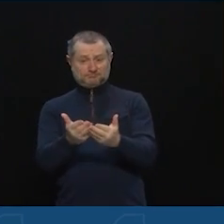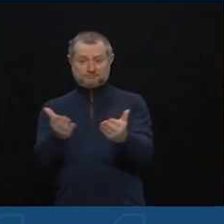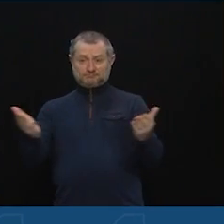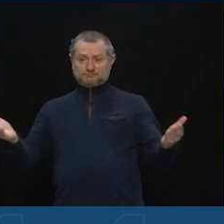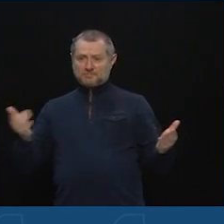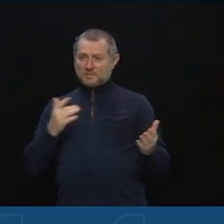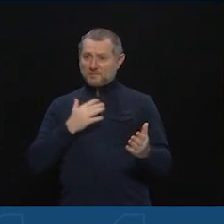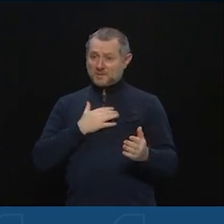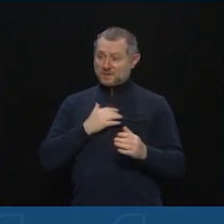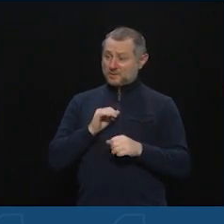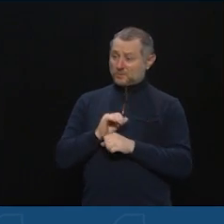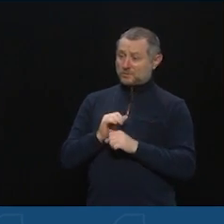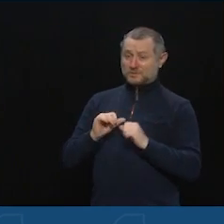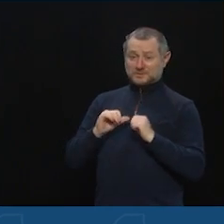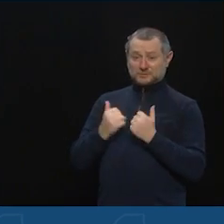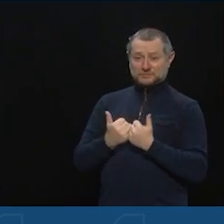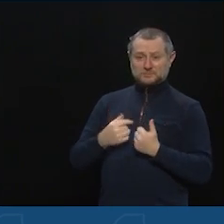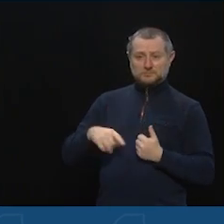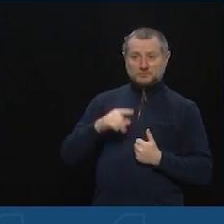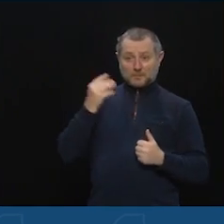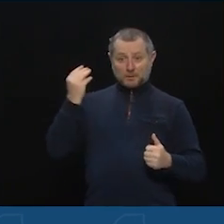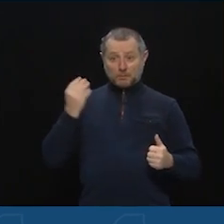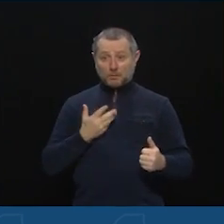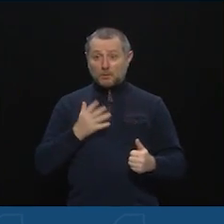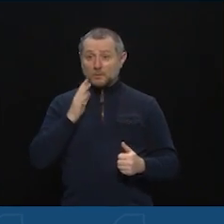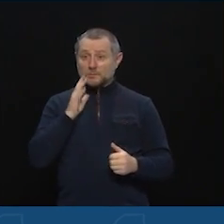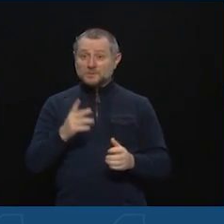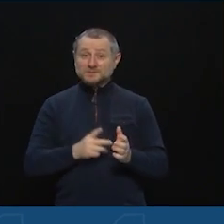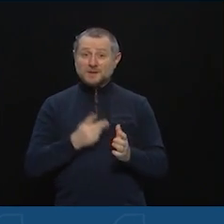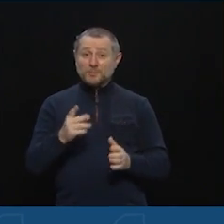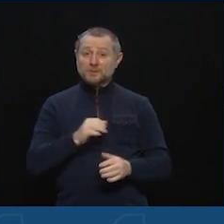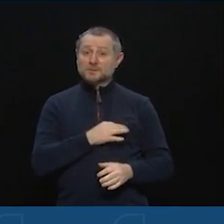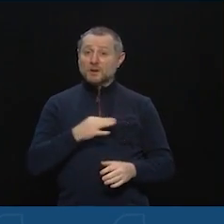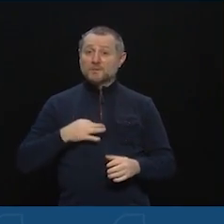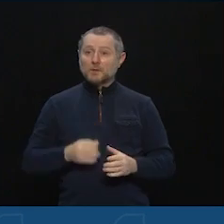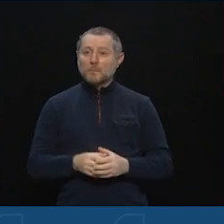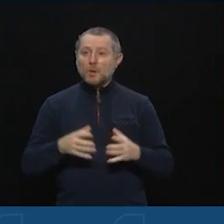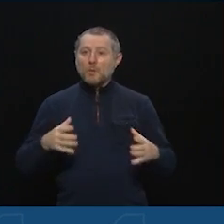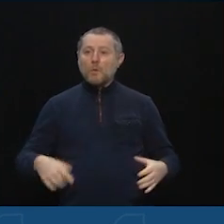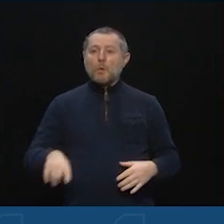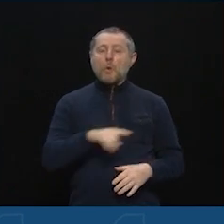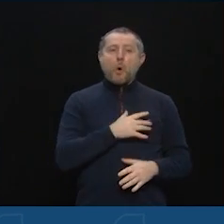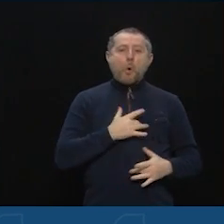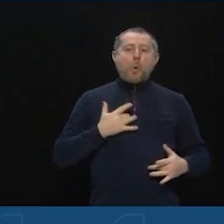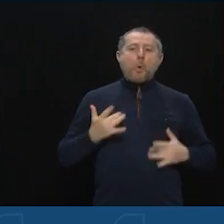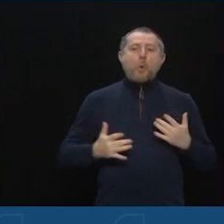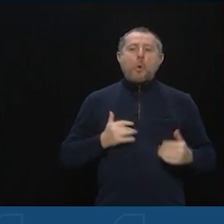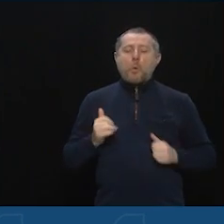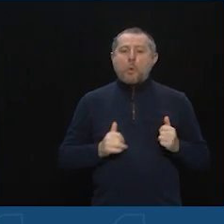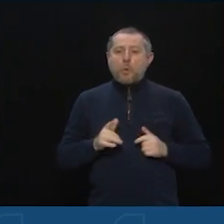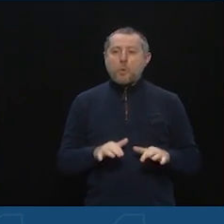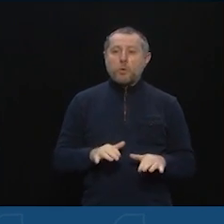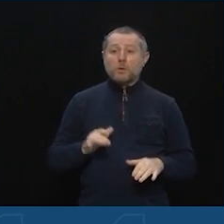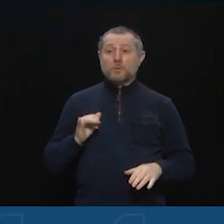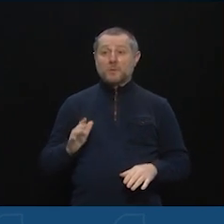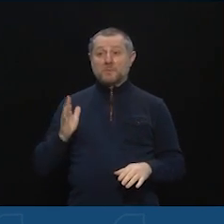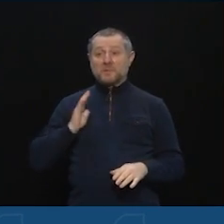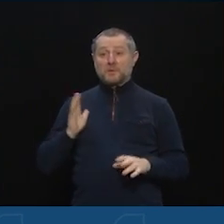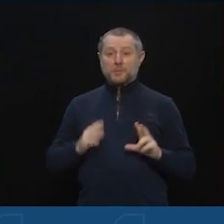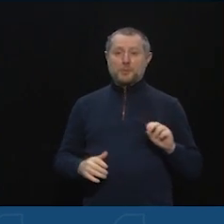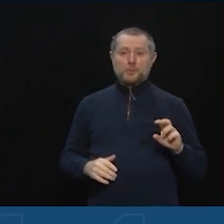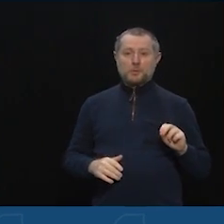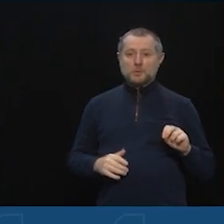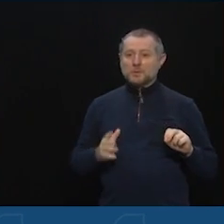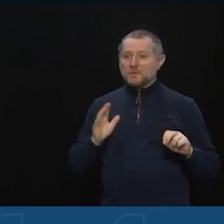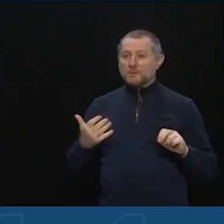my agency when they heard that the licensing staff was going to double. It went from 30, and in the budget she added 30 more. We have,